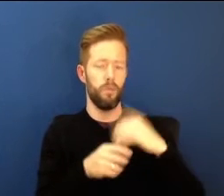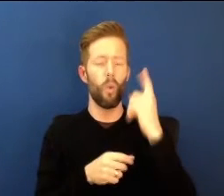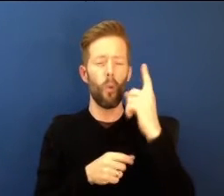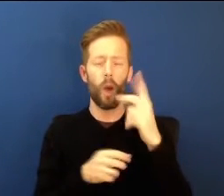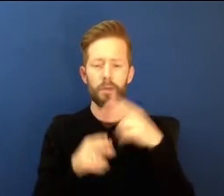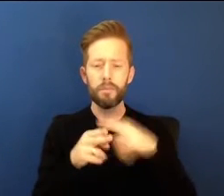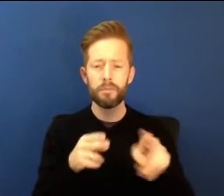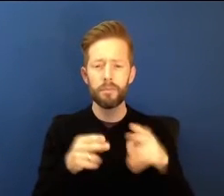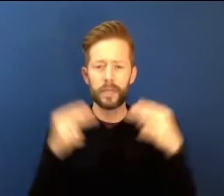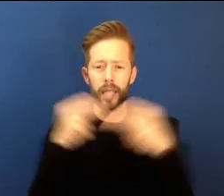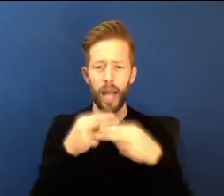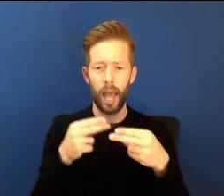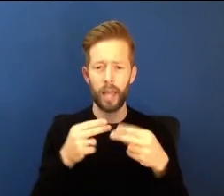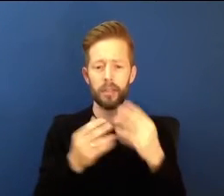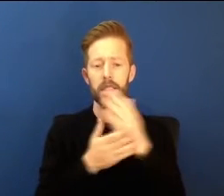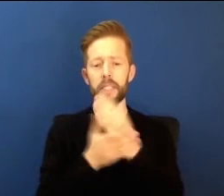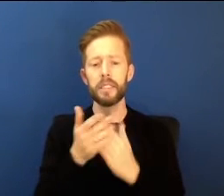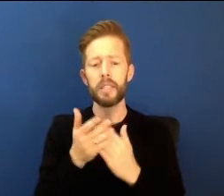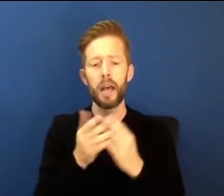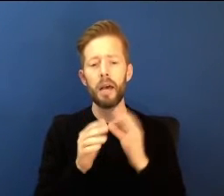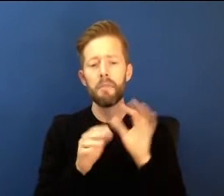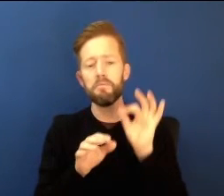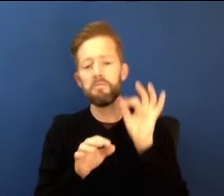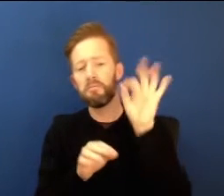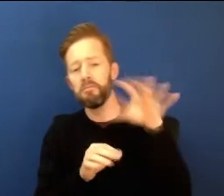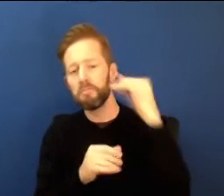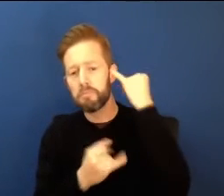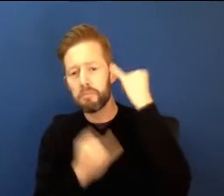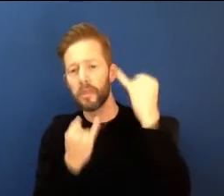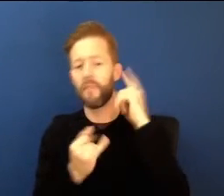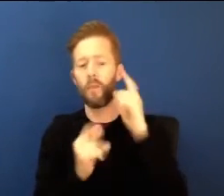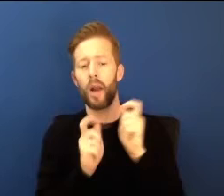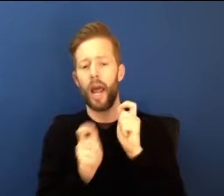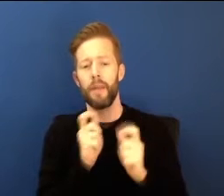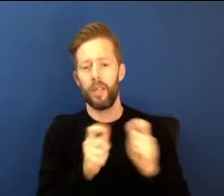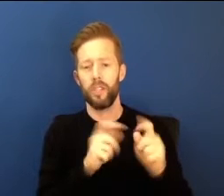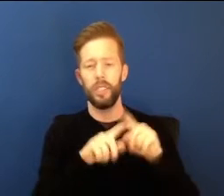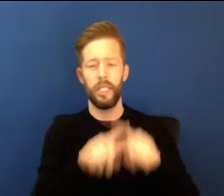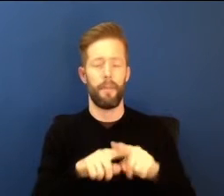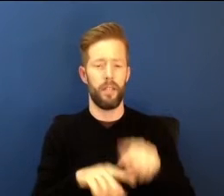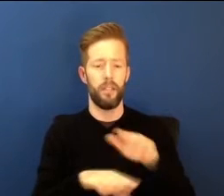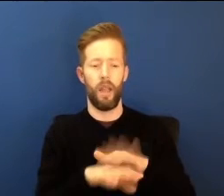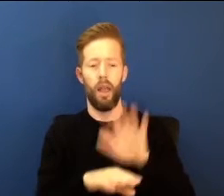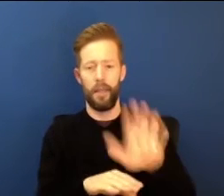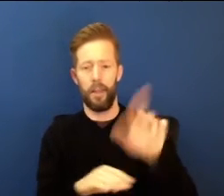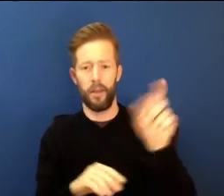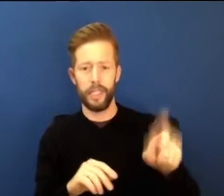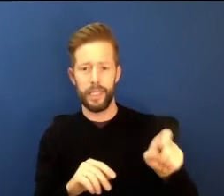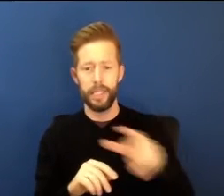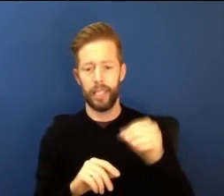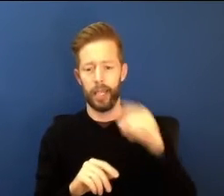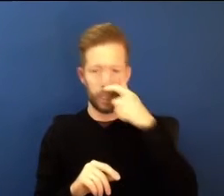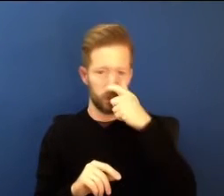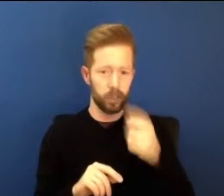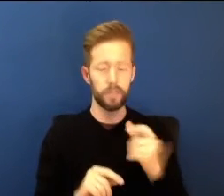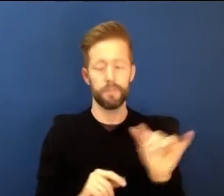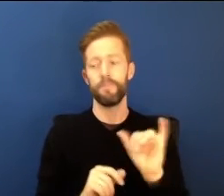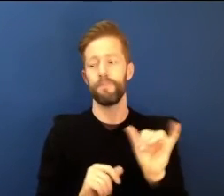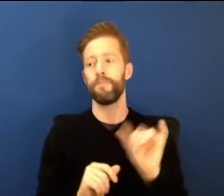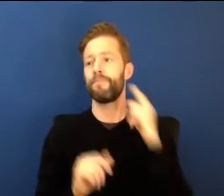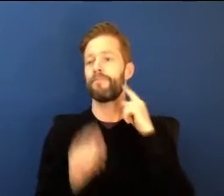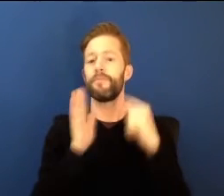was one brief slide with a couple suggested adaptations depending on the child's needs and